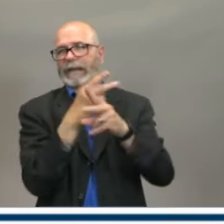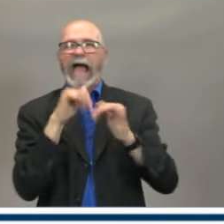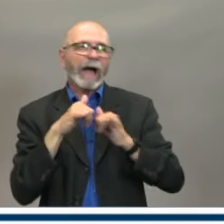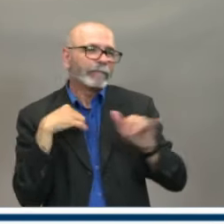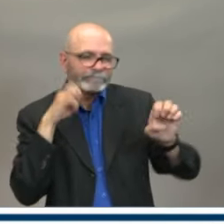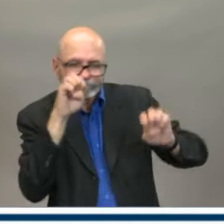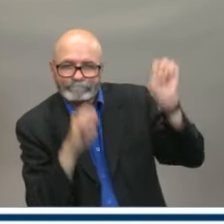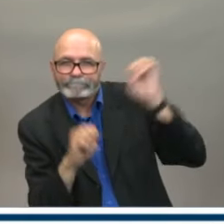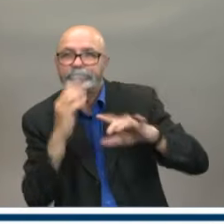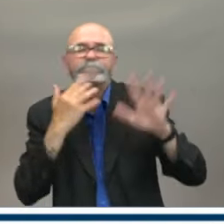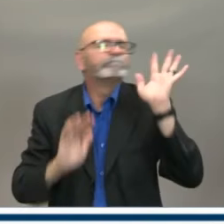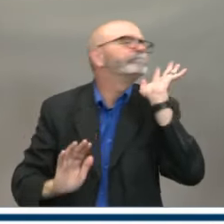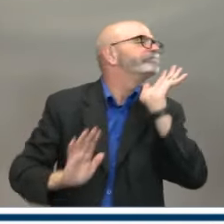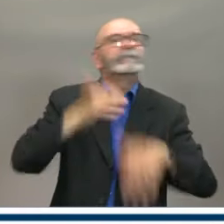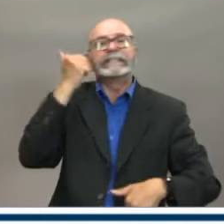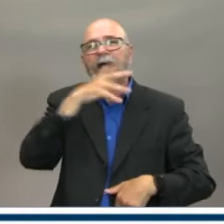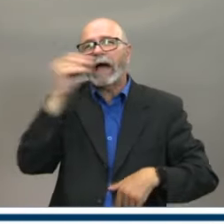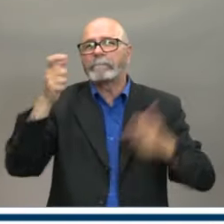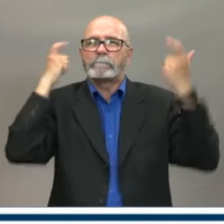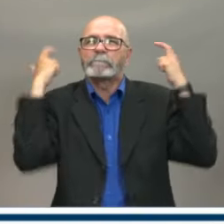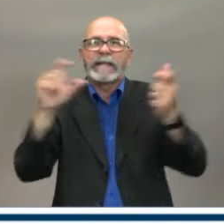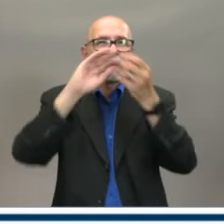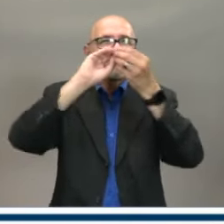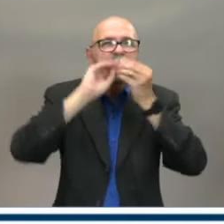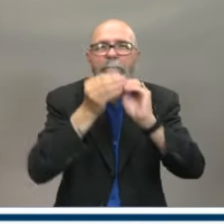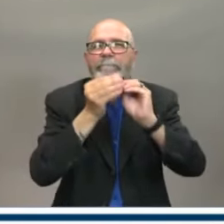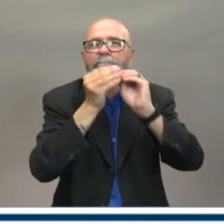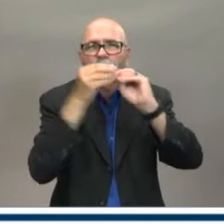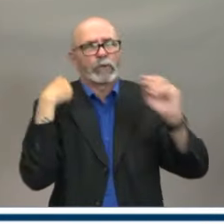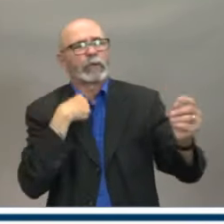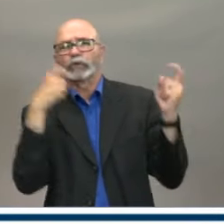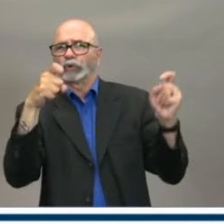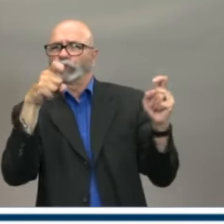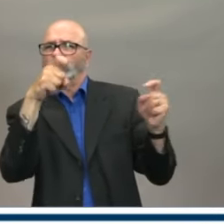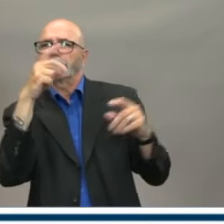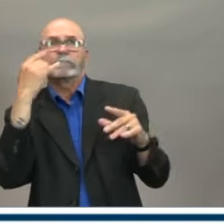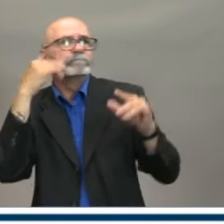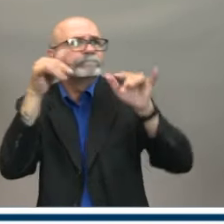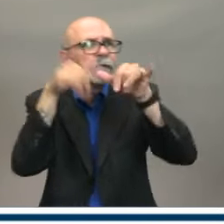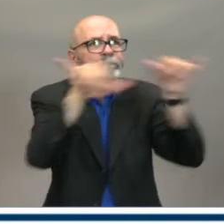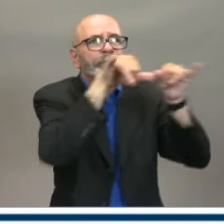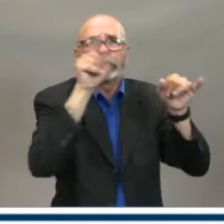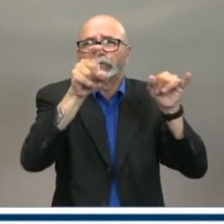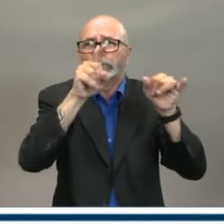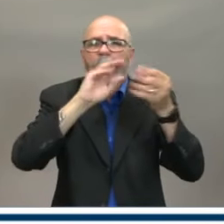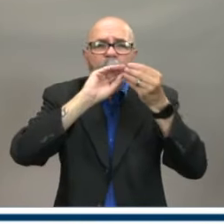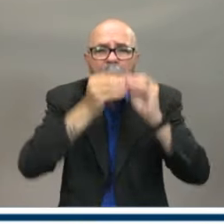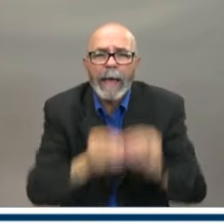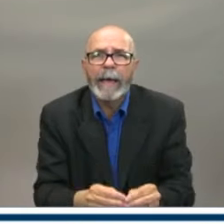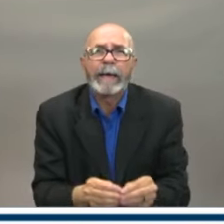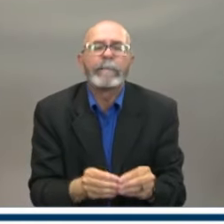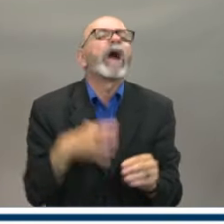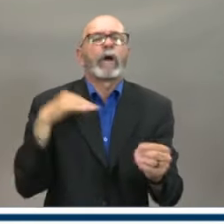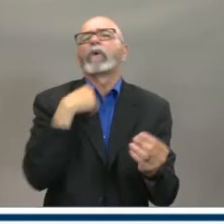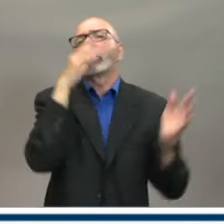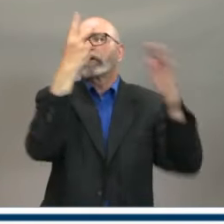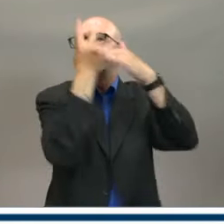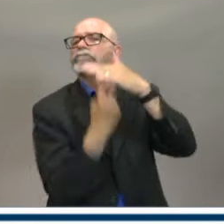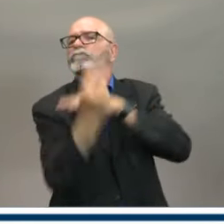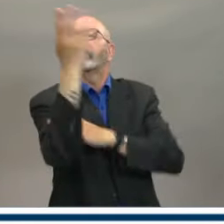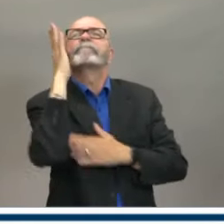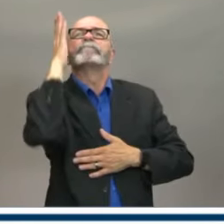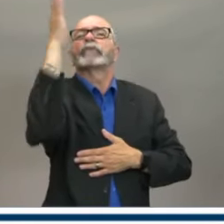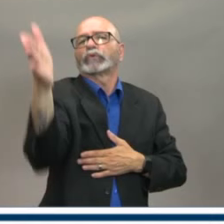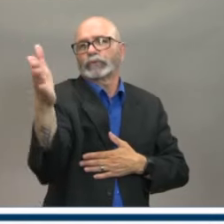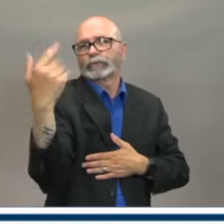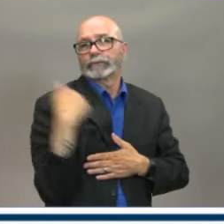is the right number? If we should have any common rooms, those kinds of things are ongoing. But the ones that are being built